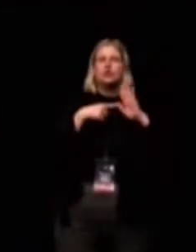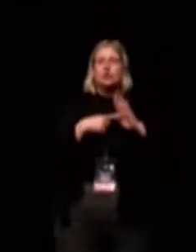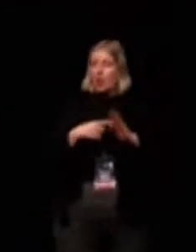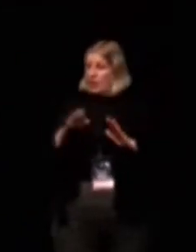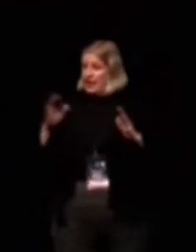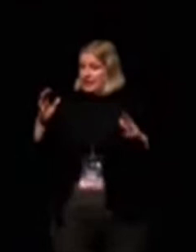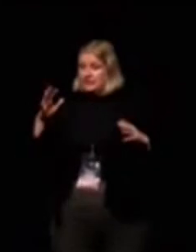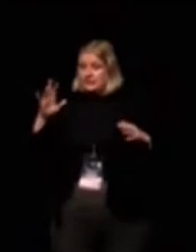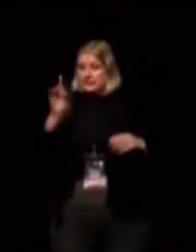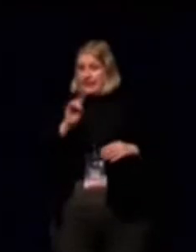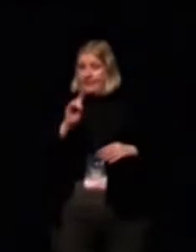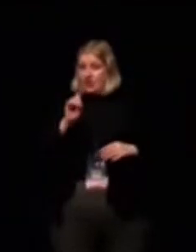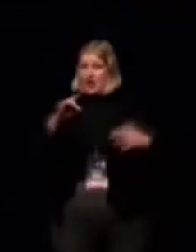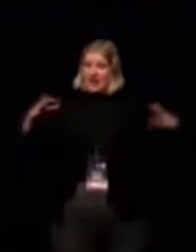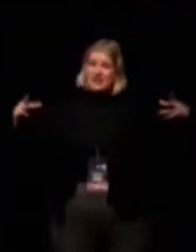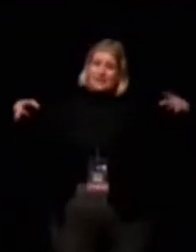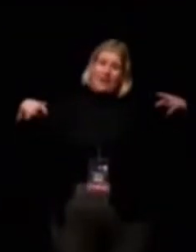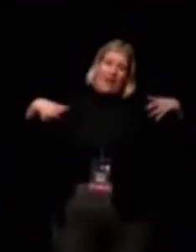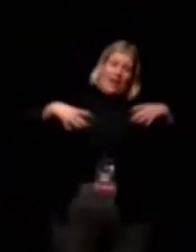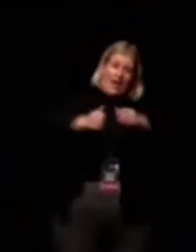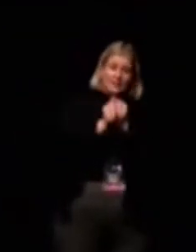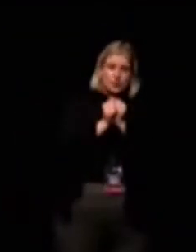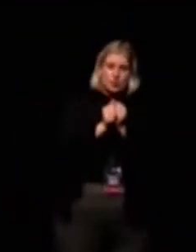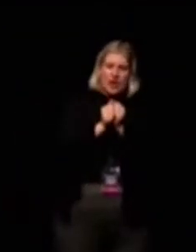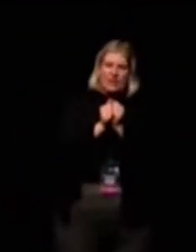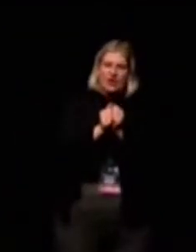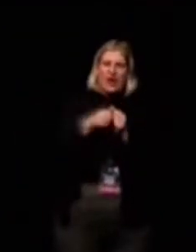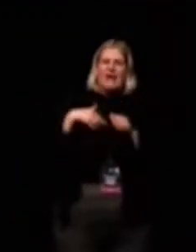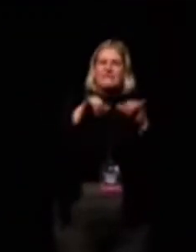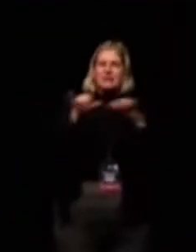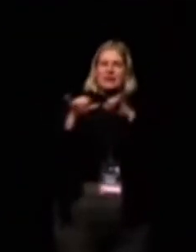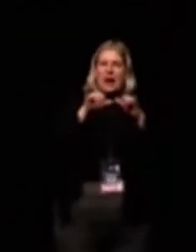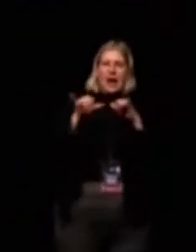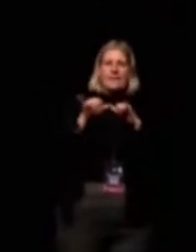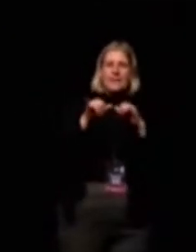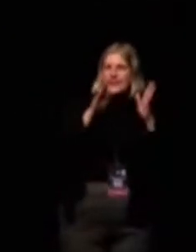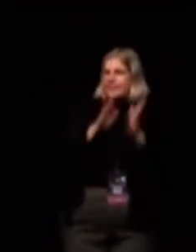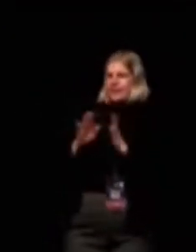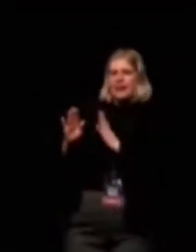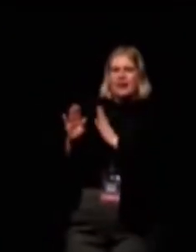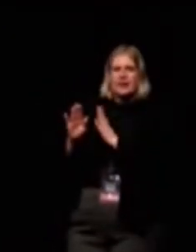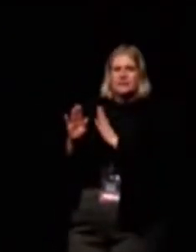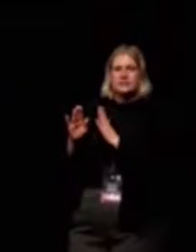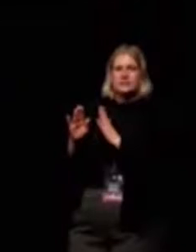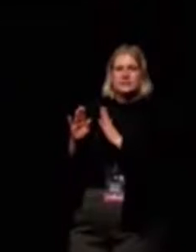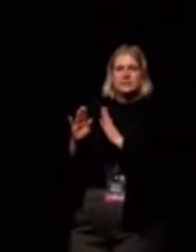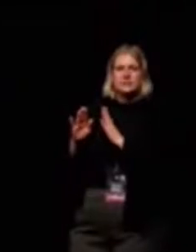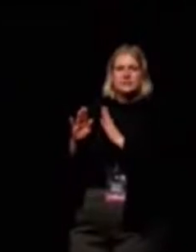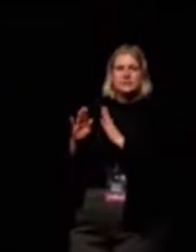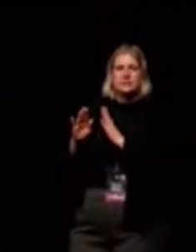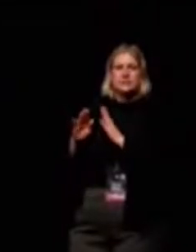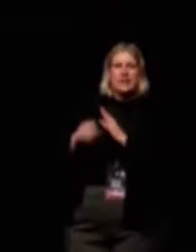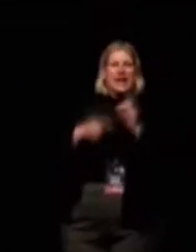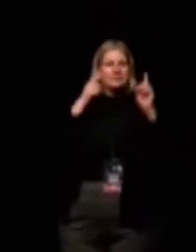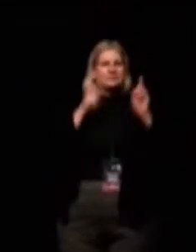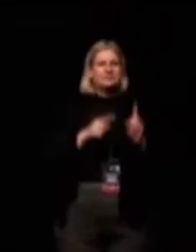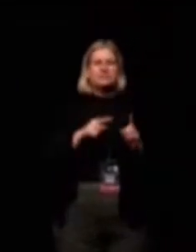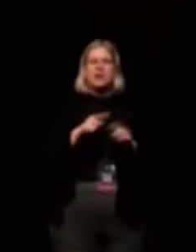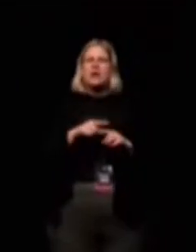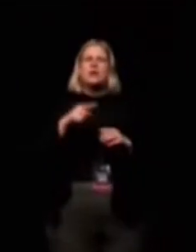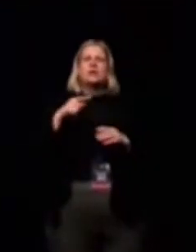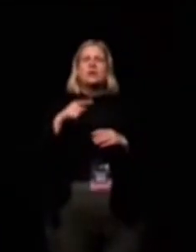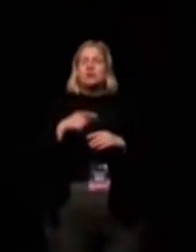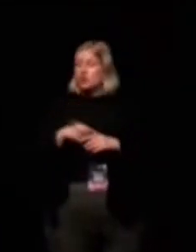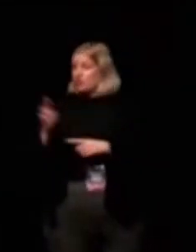Democrats united behind a common agenda and what we can actually do for what is the greatest threat to the